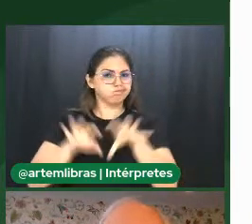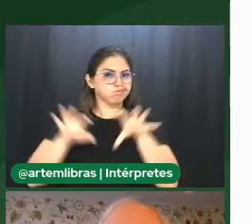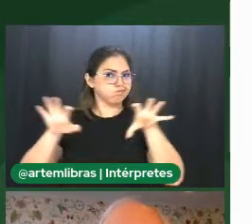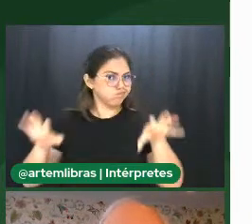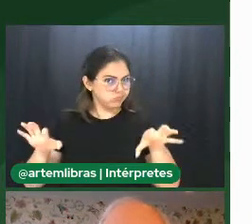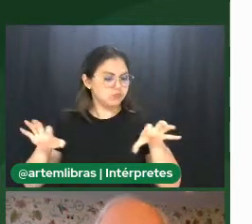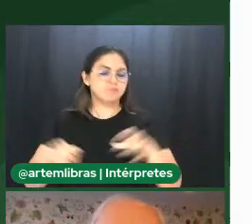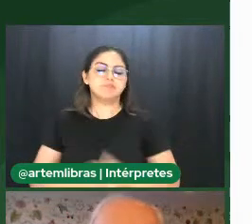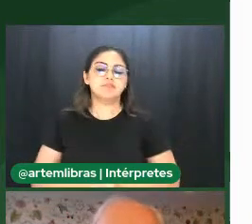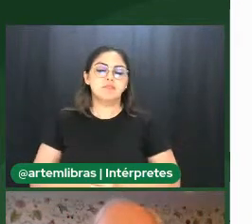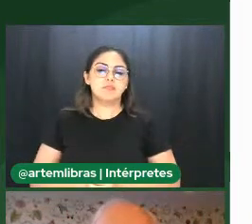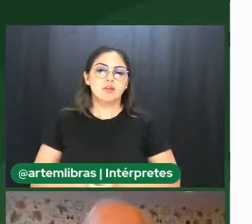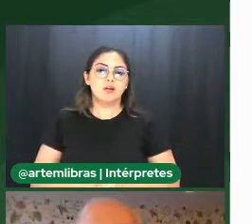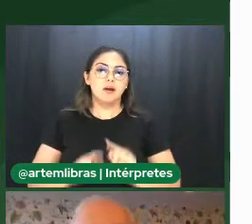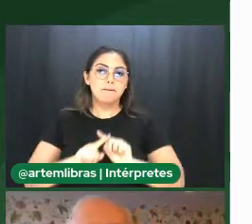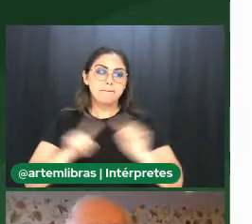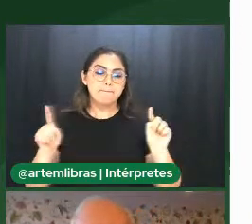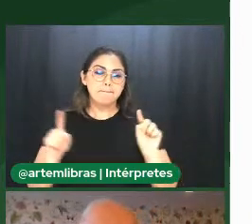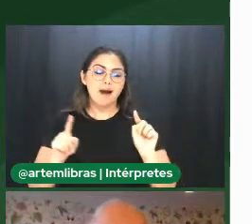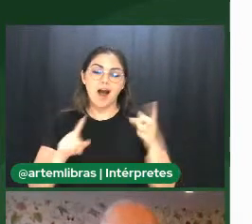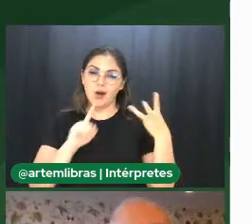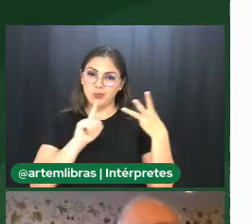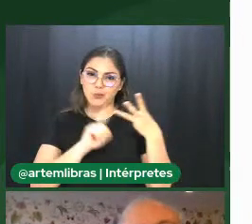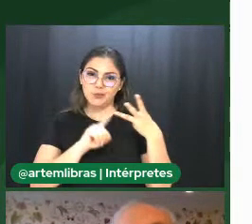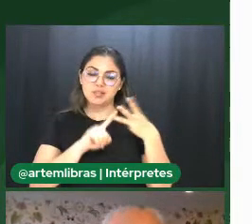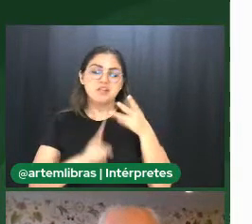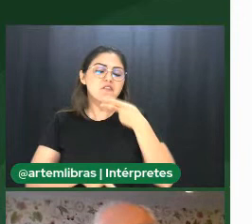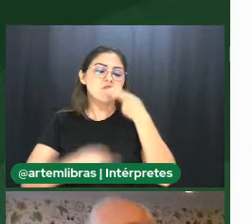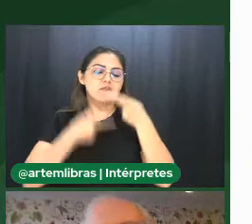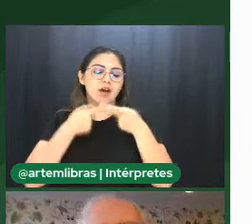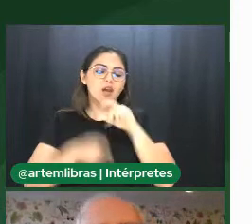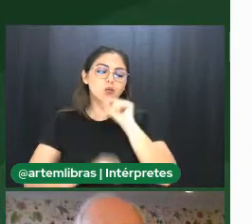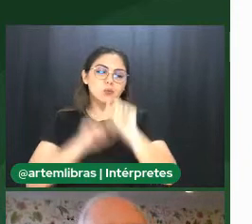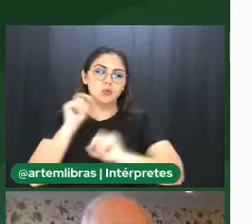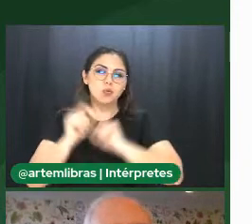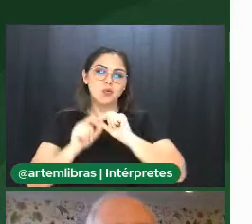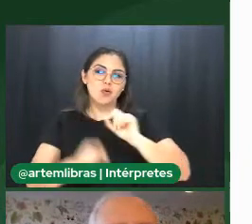creativity, that people have passion, empathy,